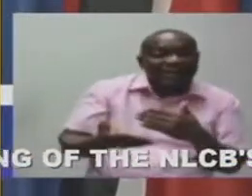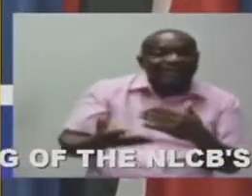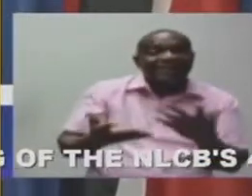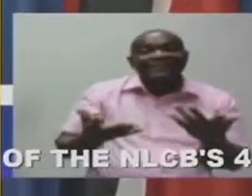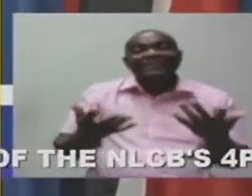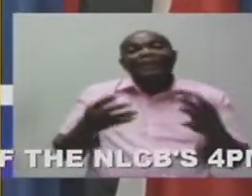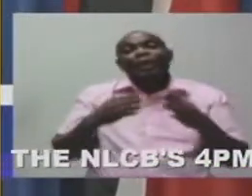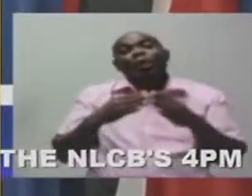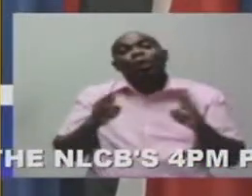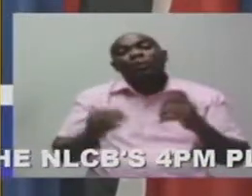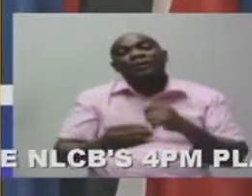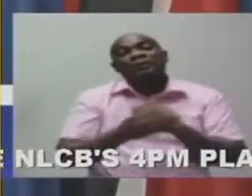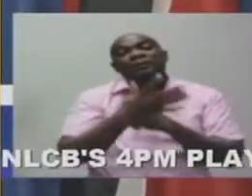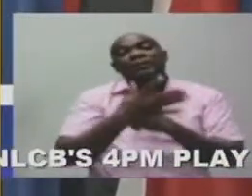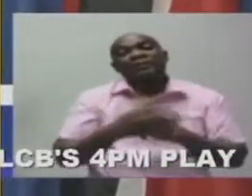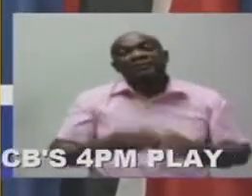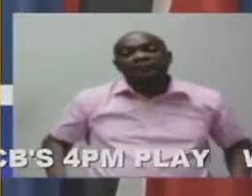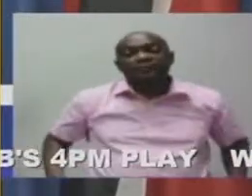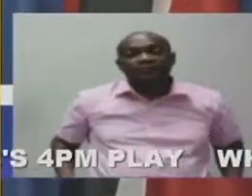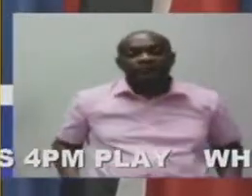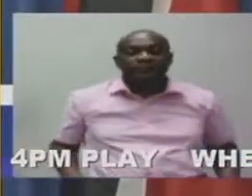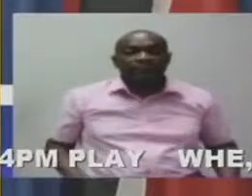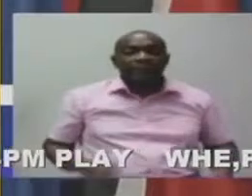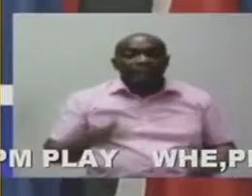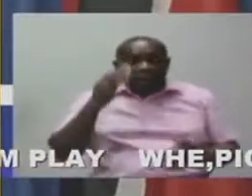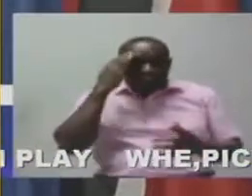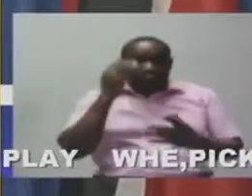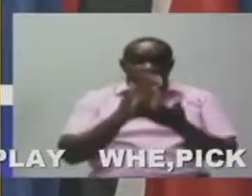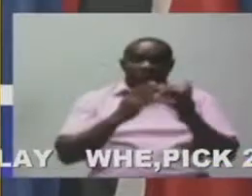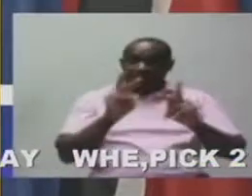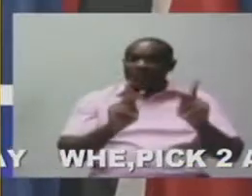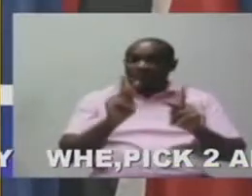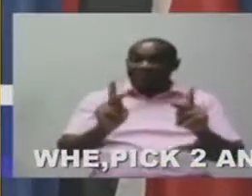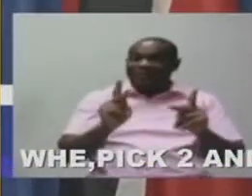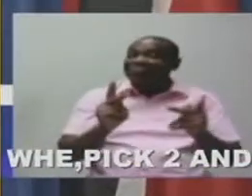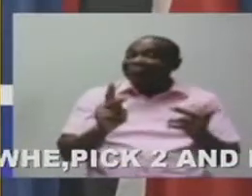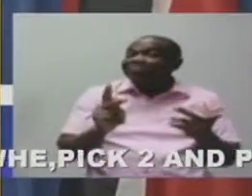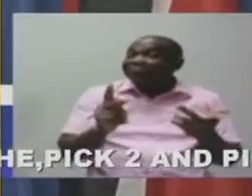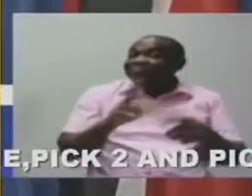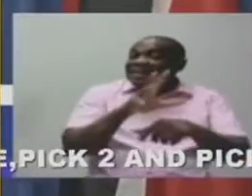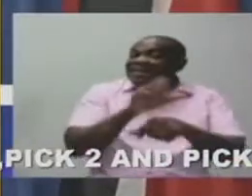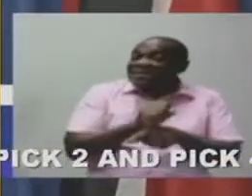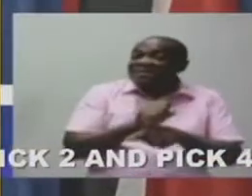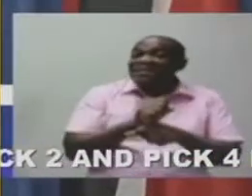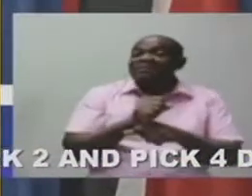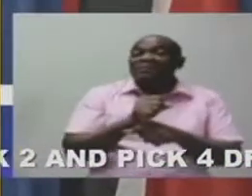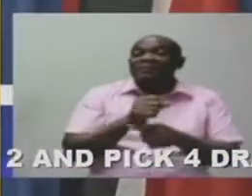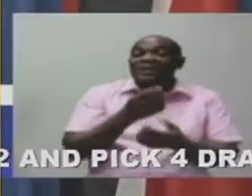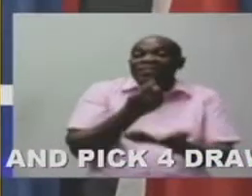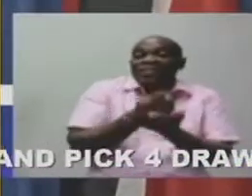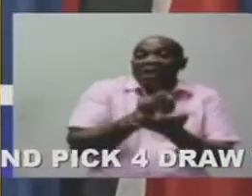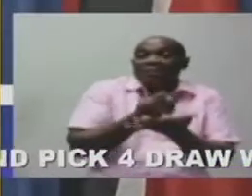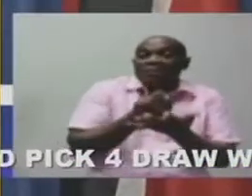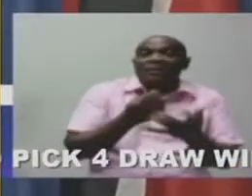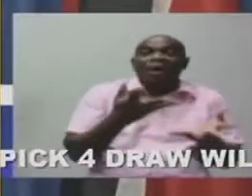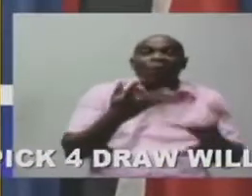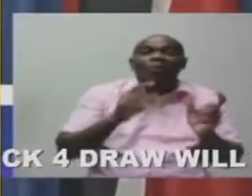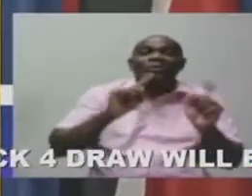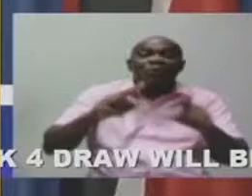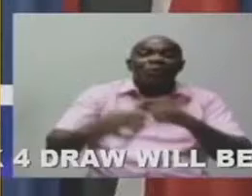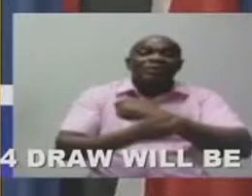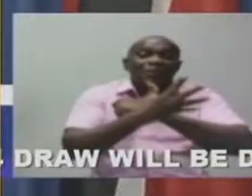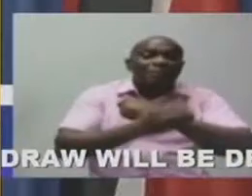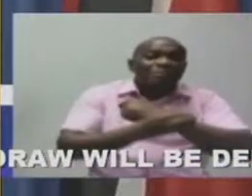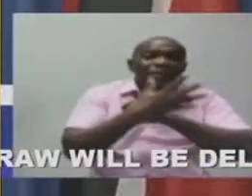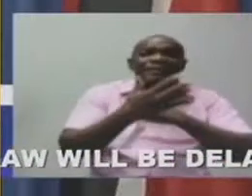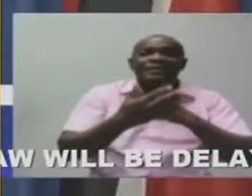going to the sea in the morning to get that therapy in the water. I am very concerned about that, and I mean, I've tried to get